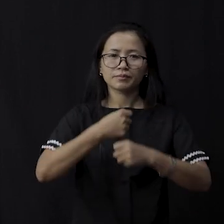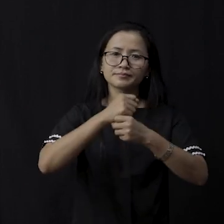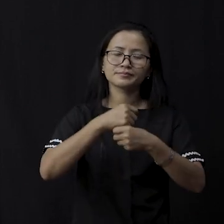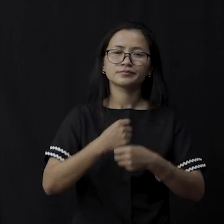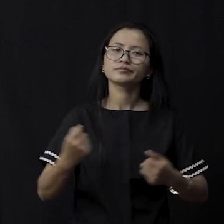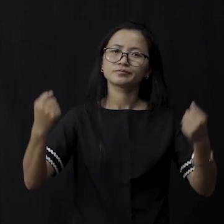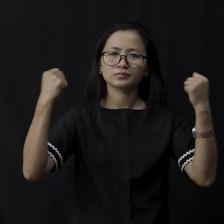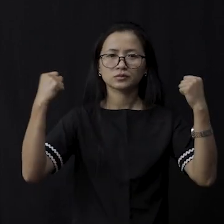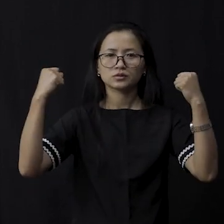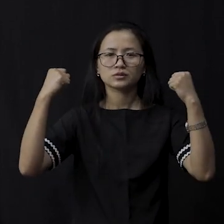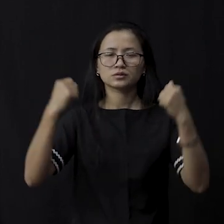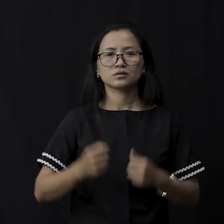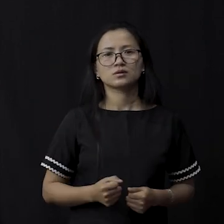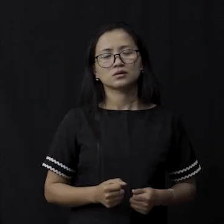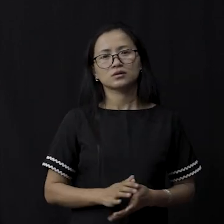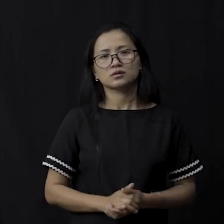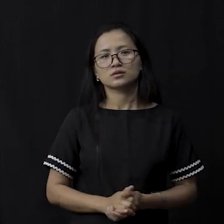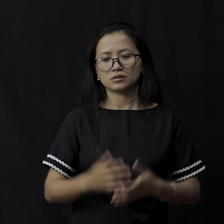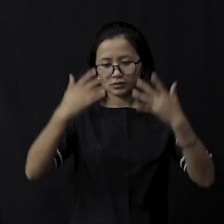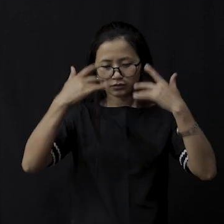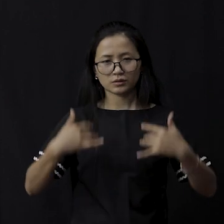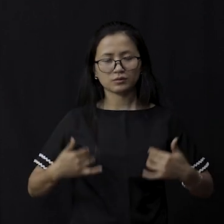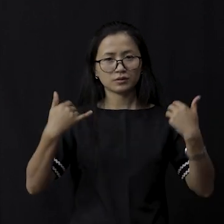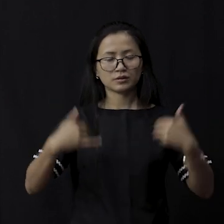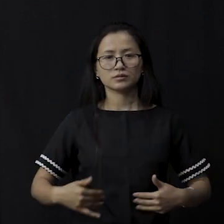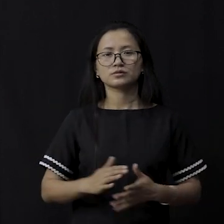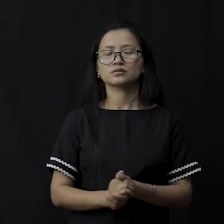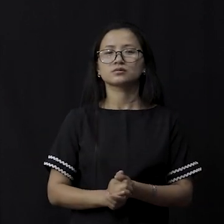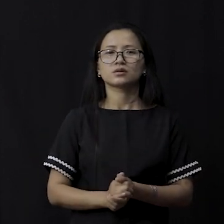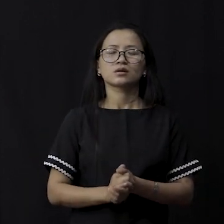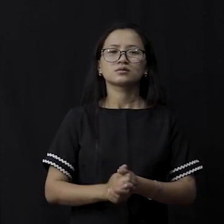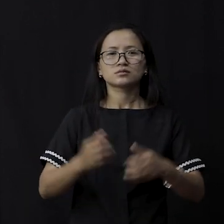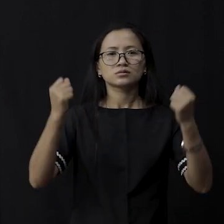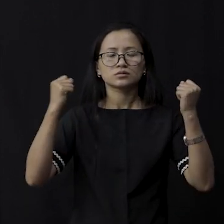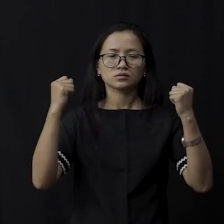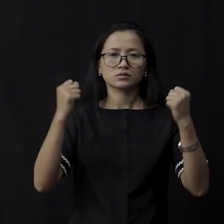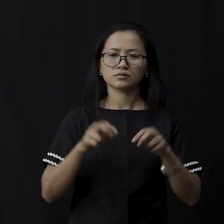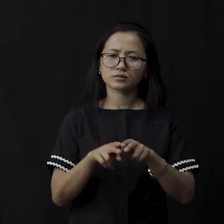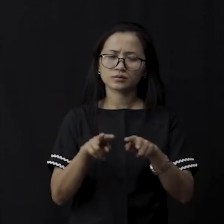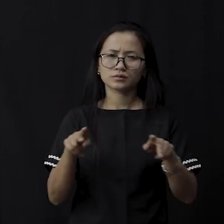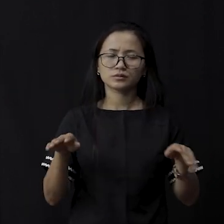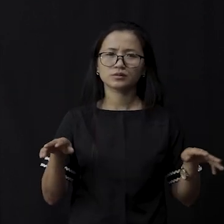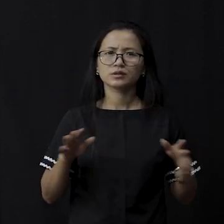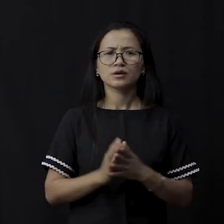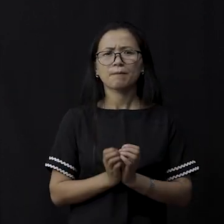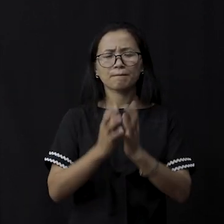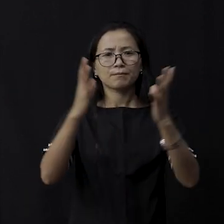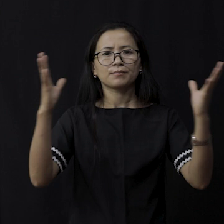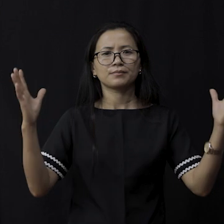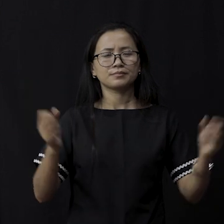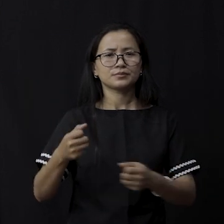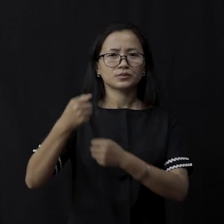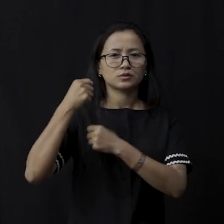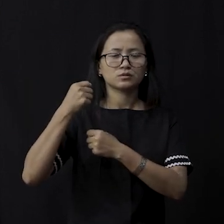us strong and making our immune system strong. You know that there are many armies in our body, okay? Army